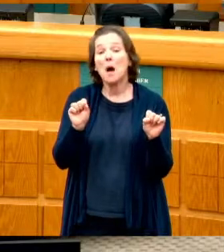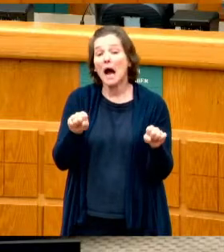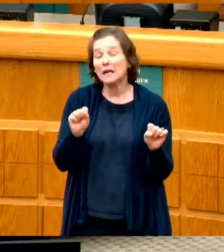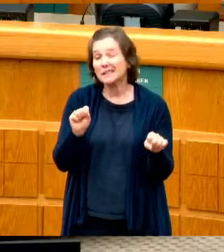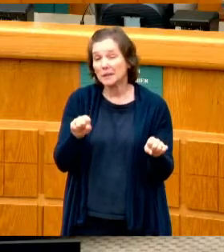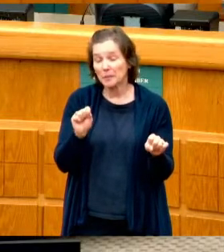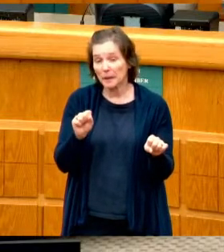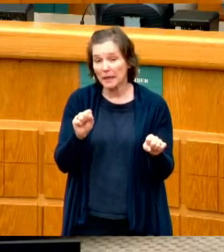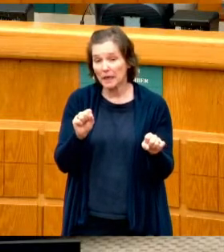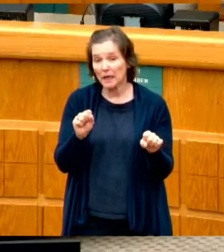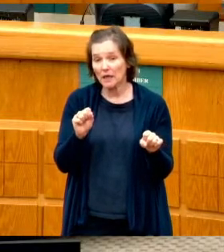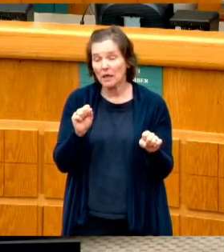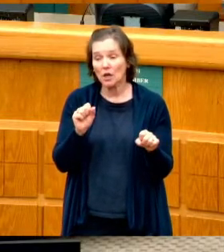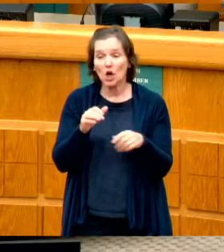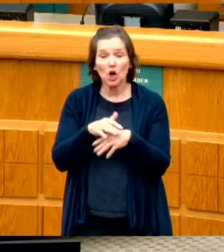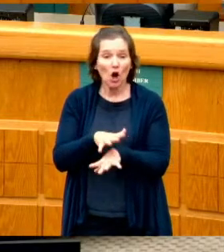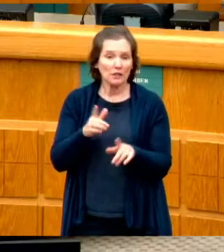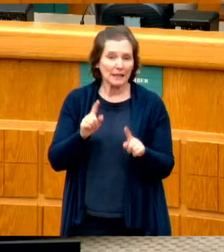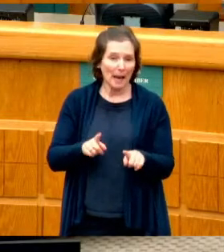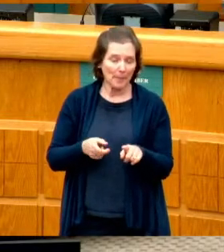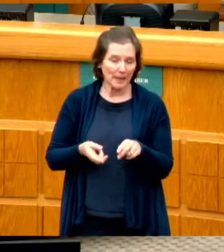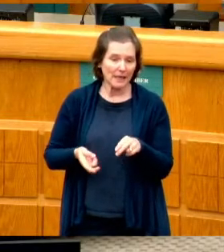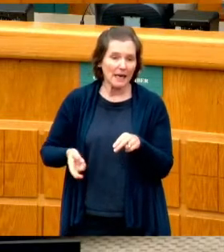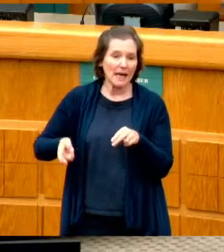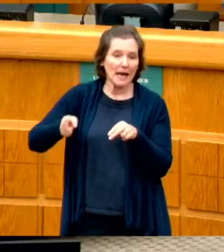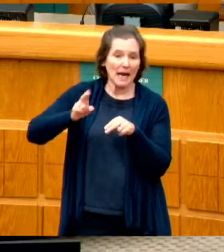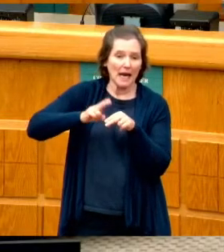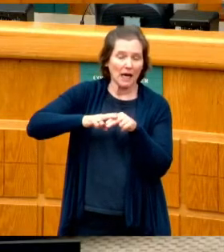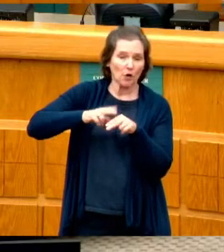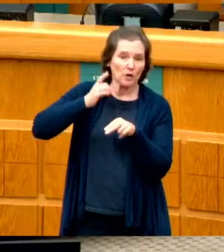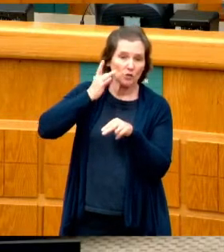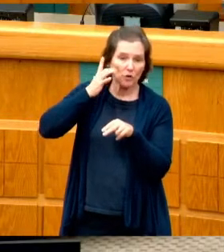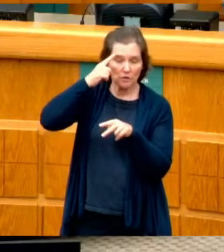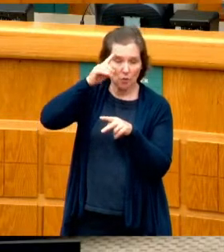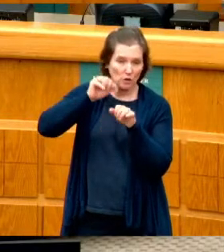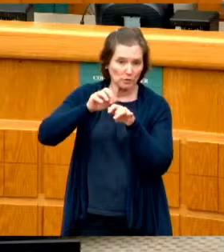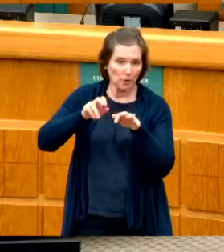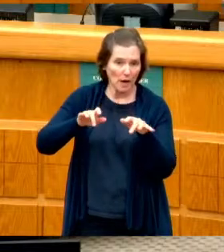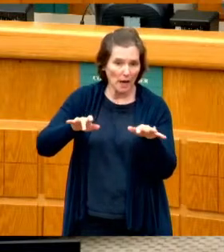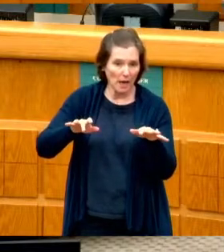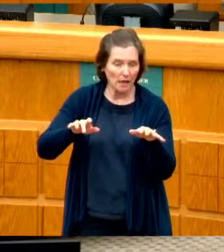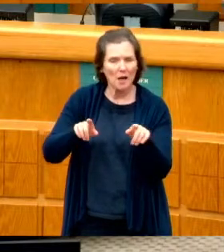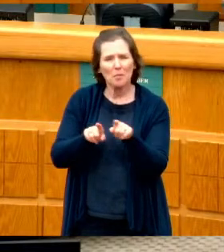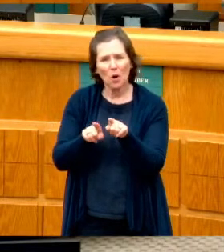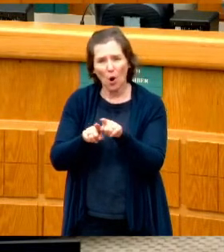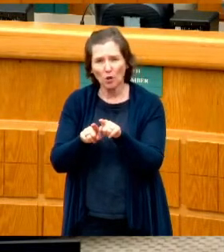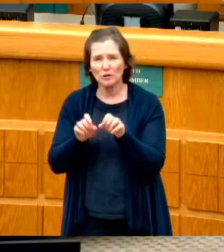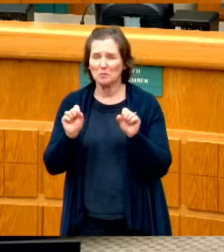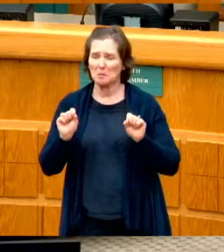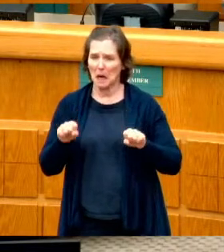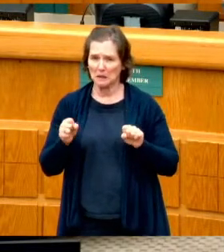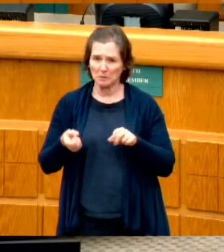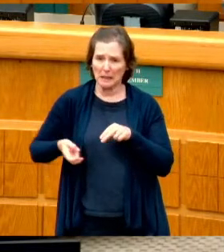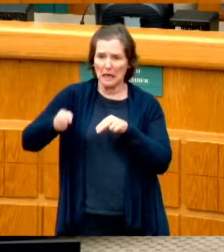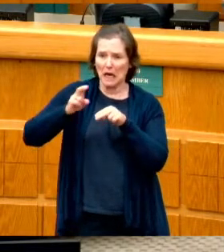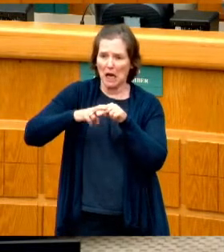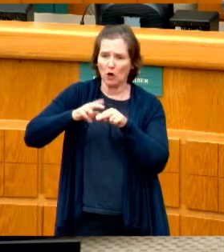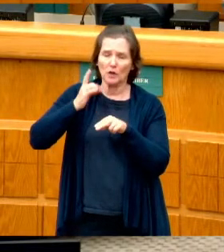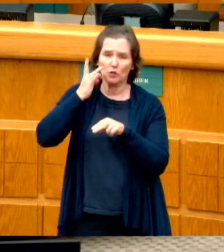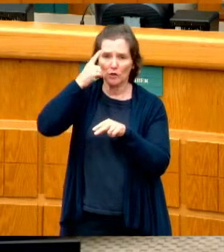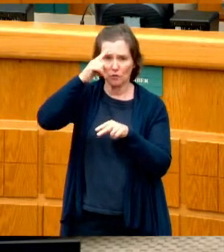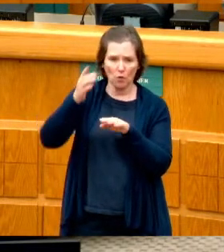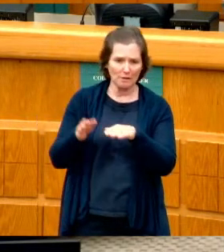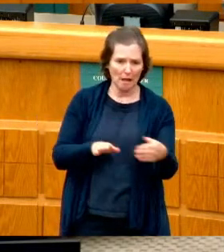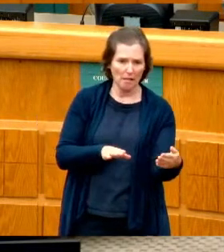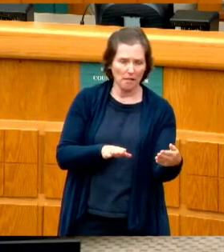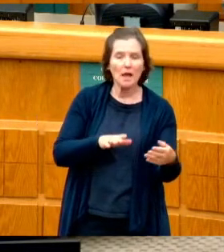an increased risk not only of transmission, but also of death compared with other variants. More studies are needed